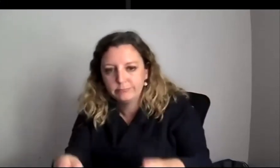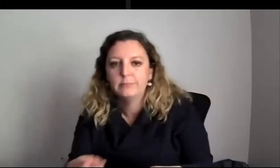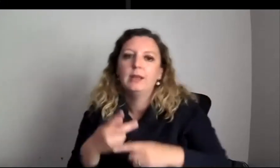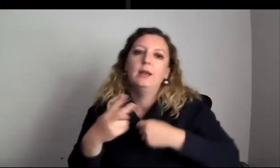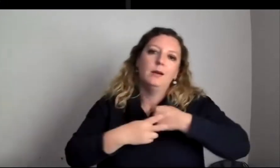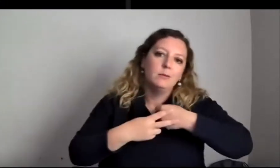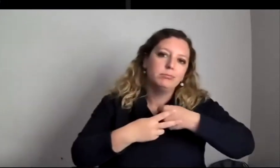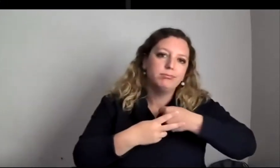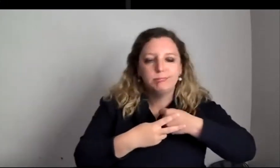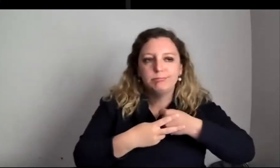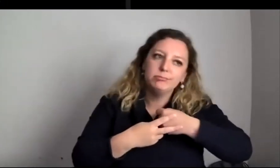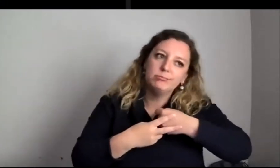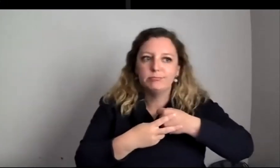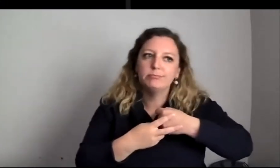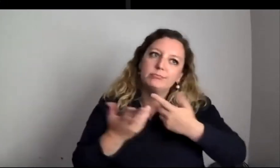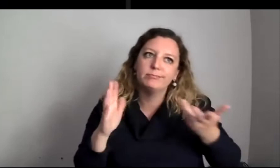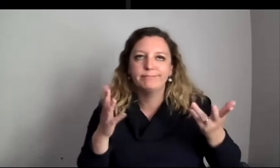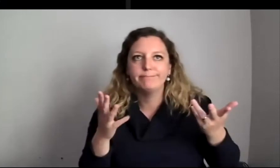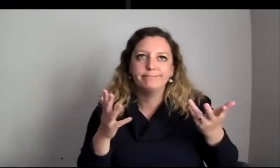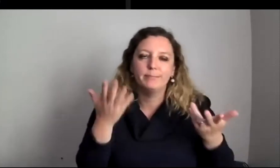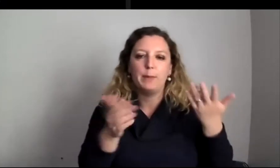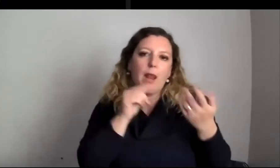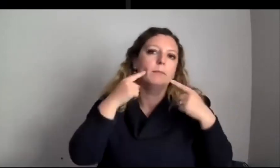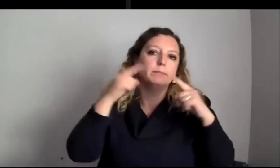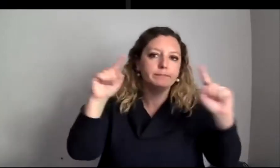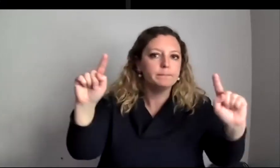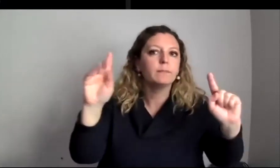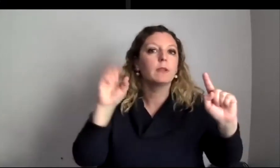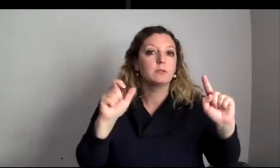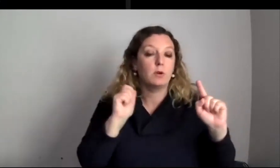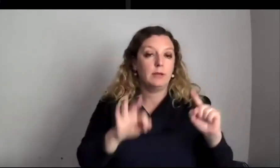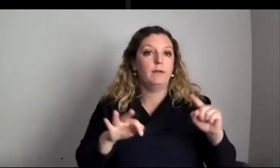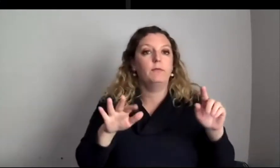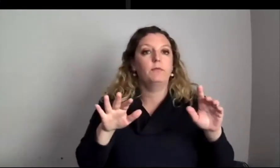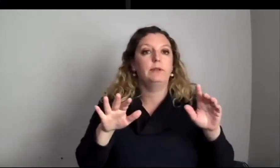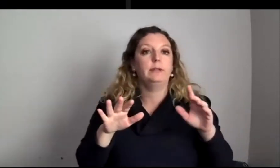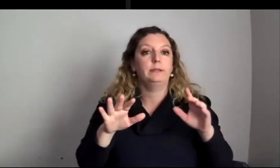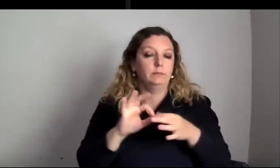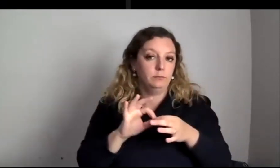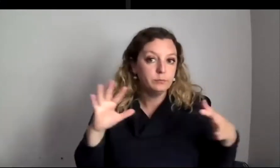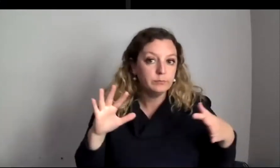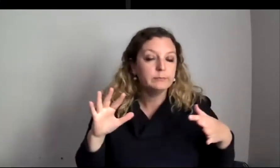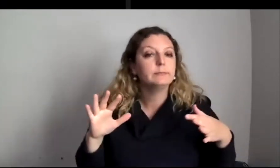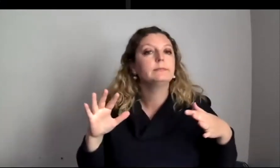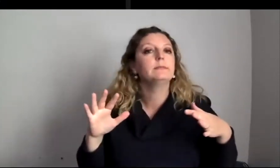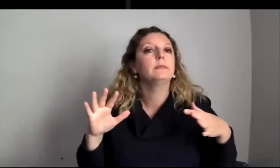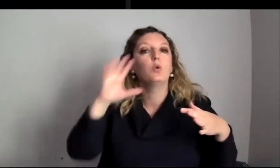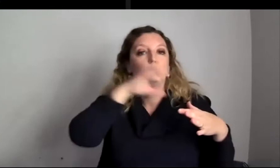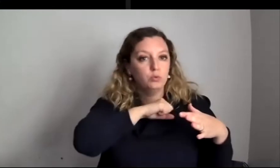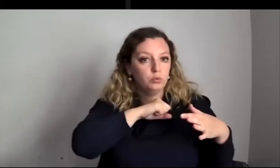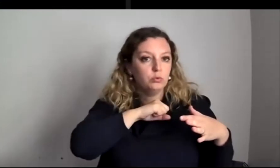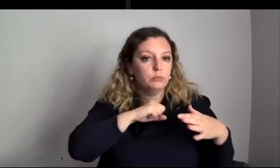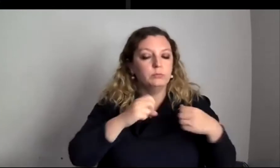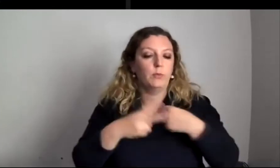protection maybe isn't always effective. And so if we relax forest protection, that is, we assume that